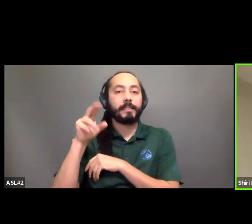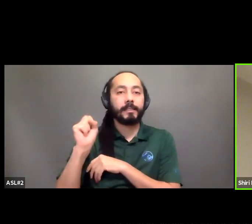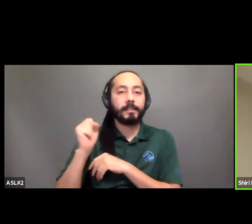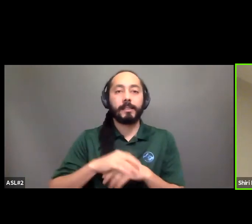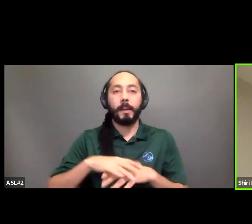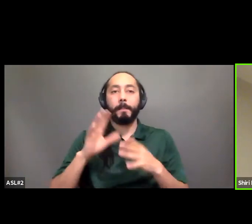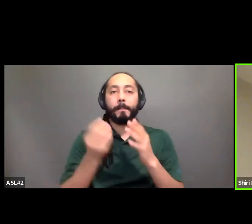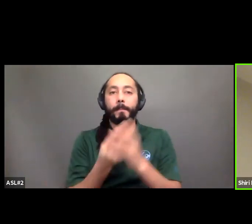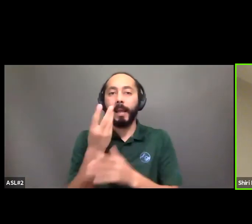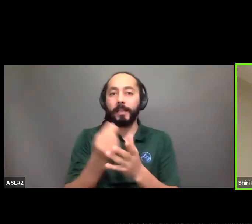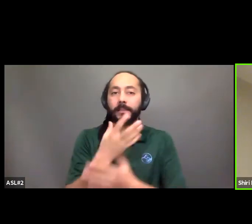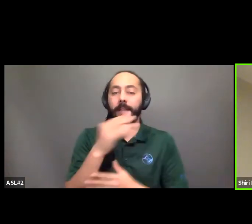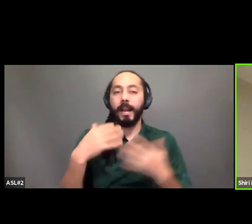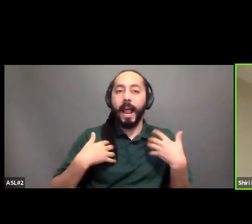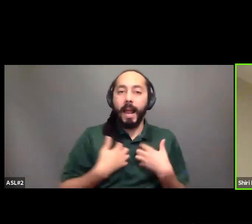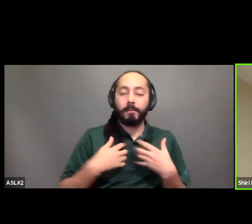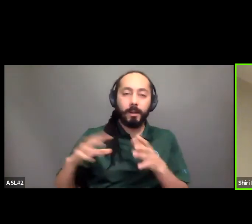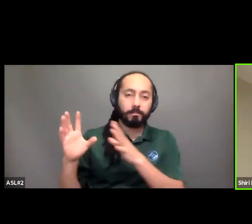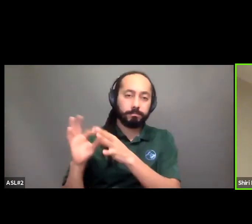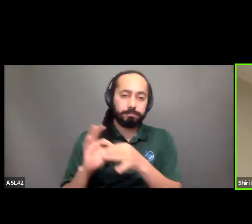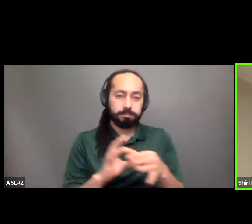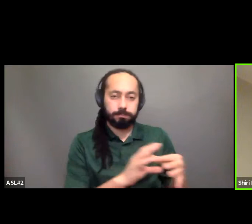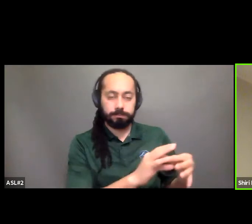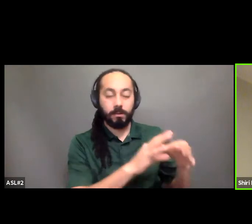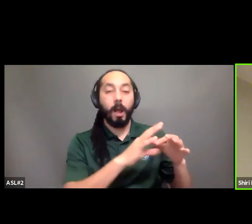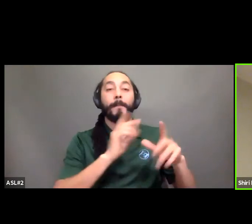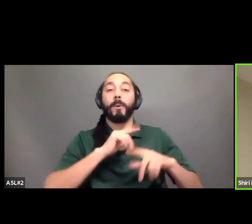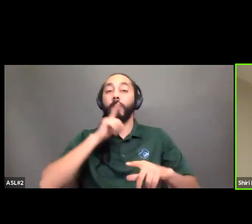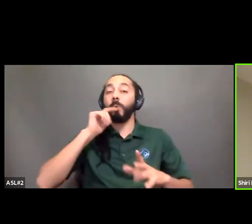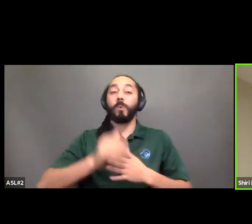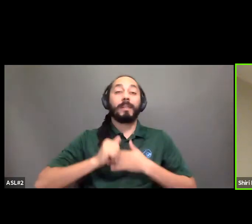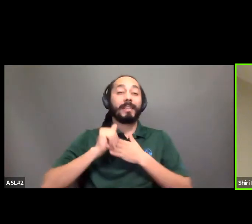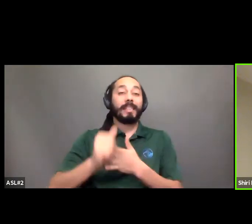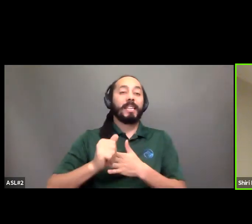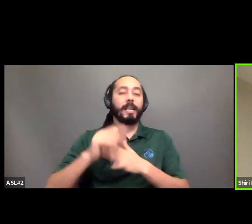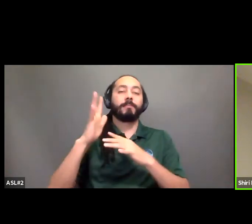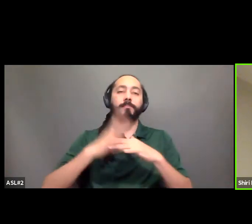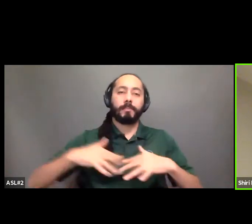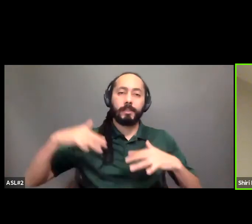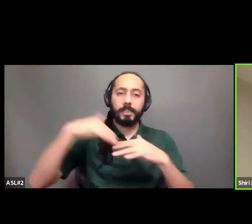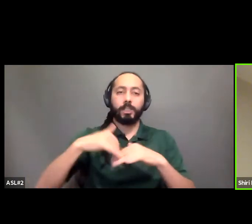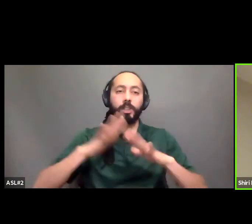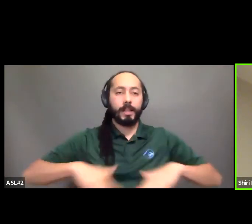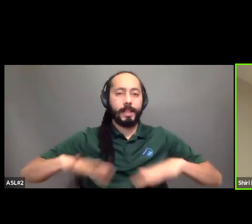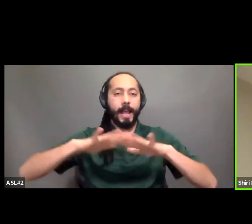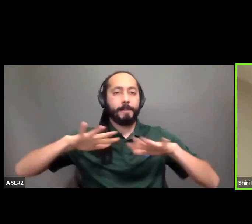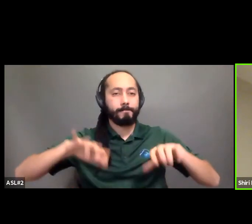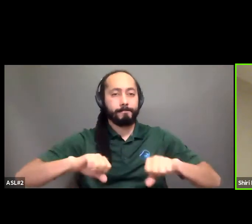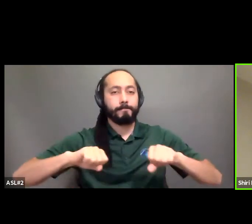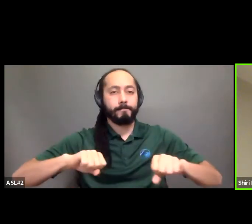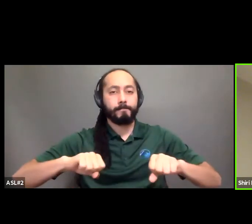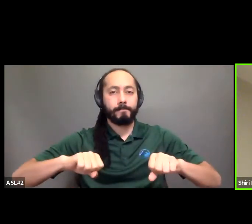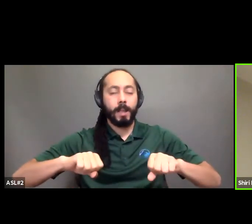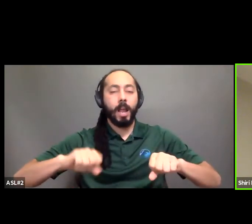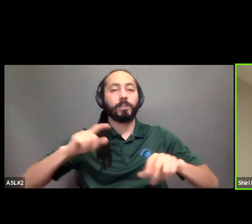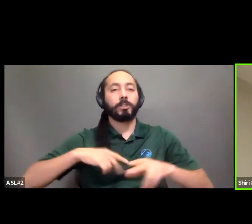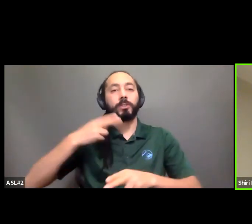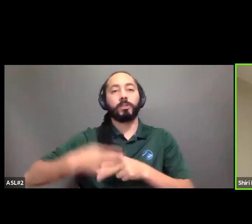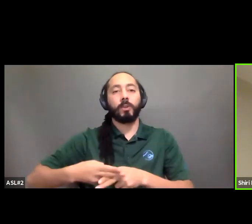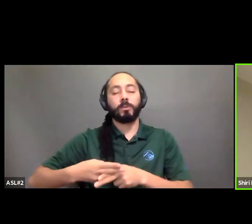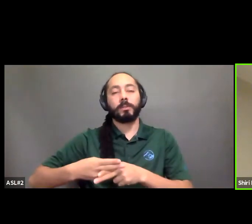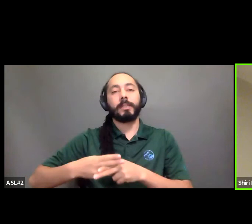of self-determination led by Indigenous land reclamation and what she calls intentional